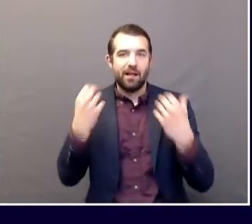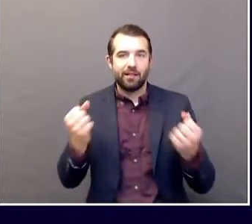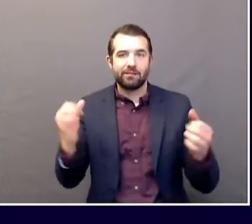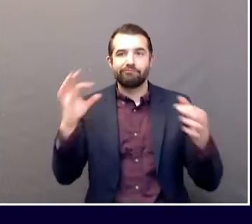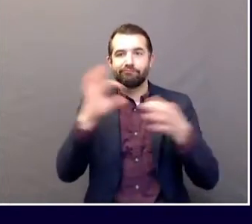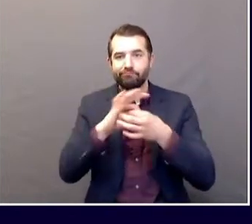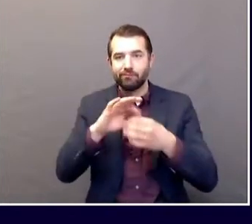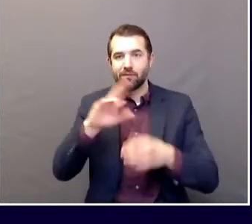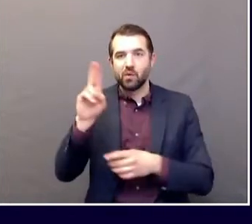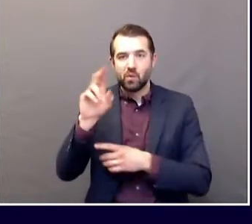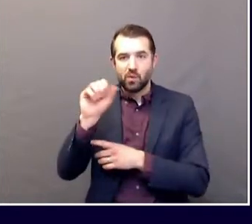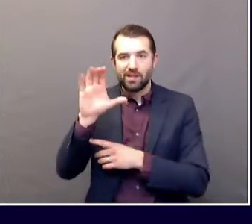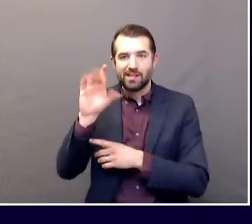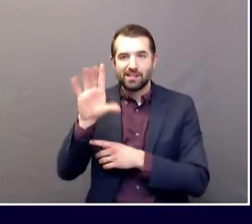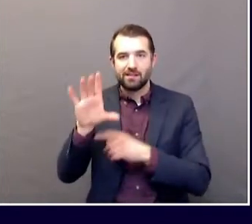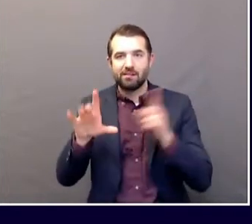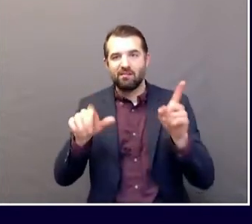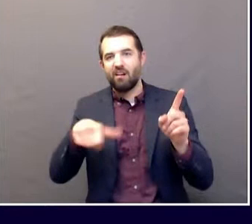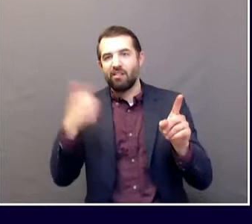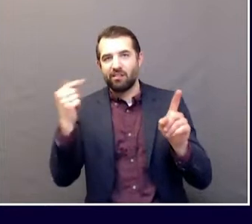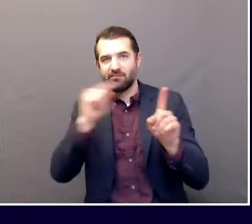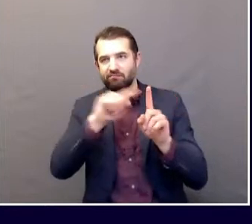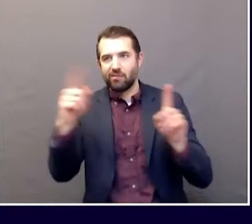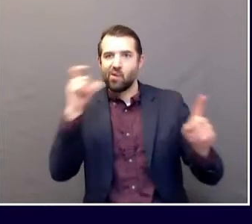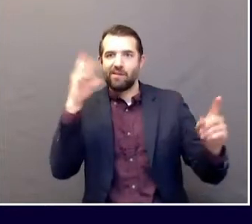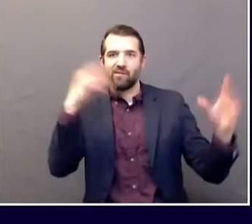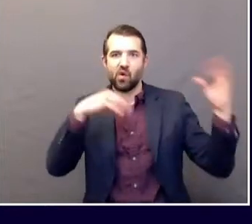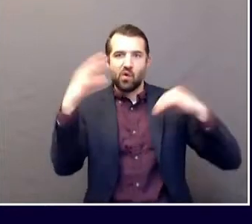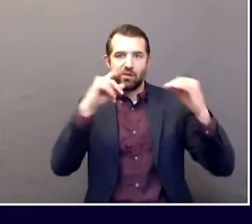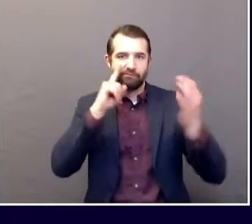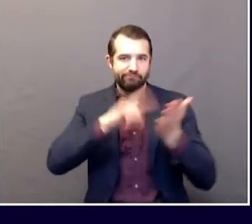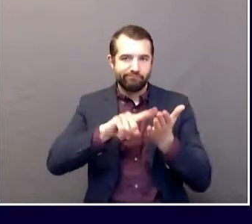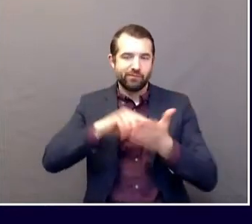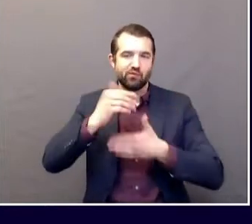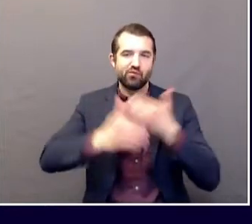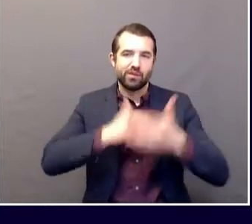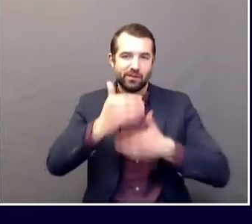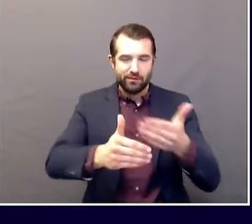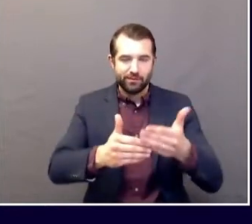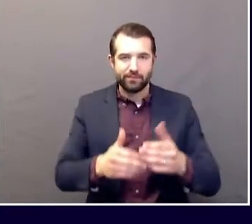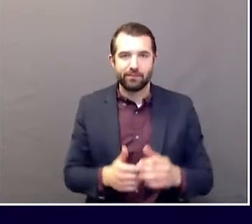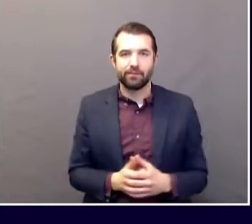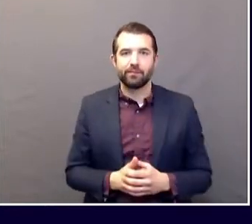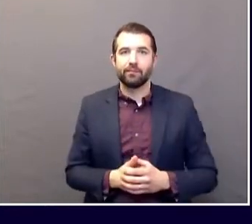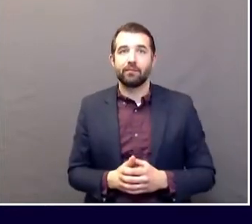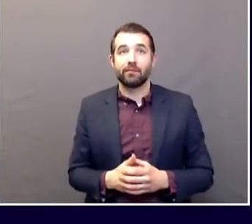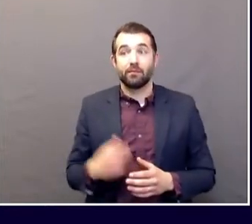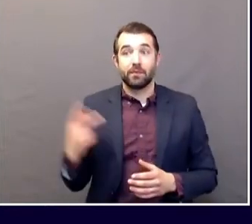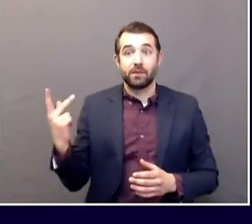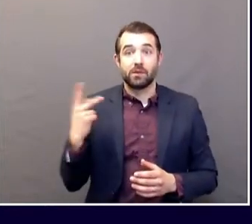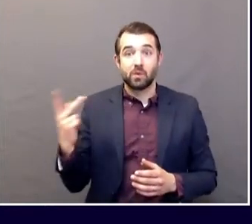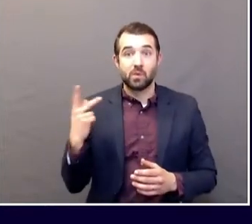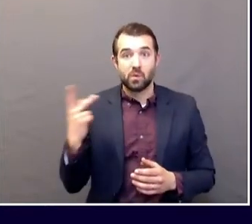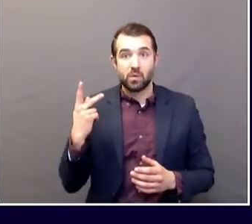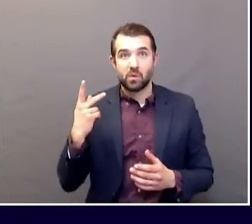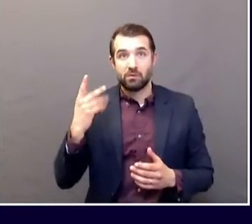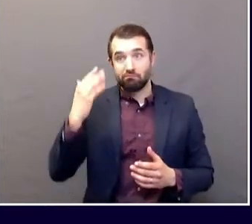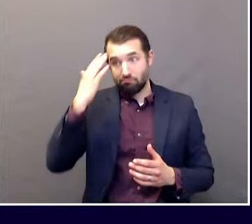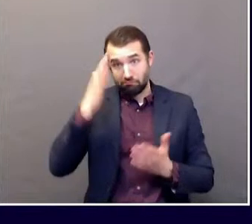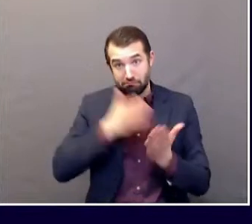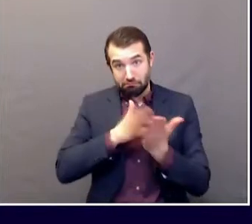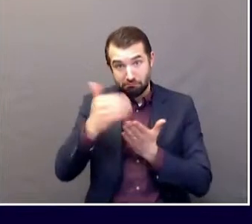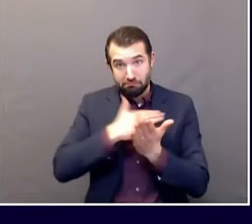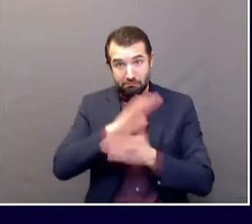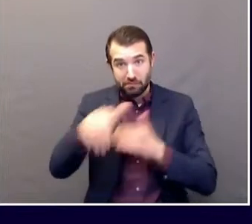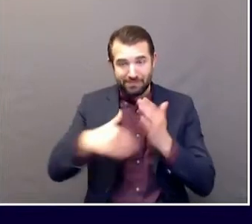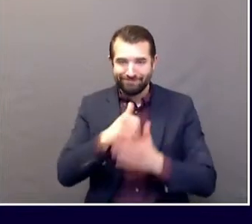other law enforcement entities involved in the investigation. I don't know that Commissioner Lambert and I are familiar with that piece, but from an efficacy